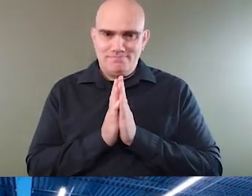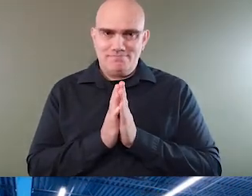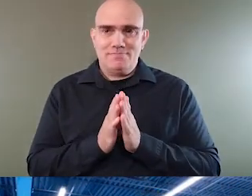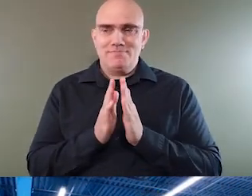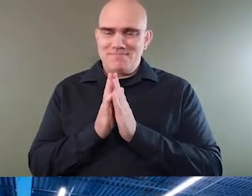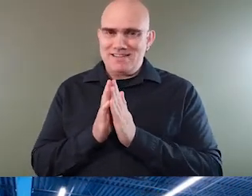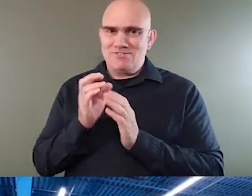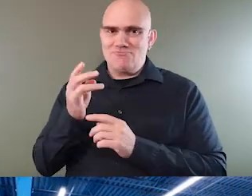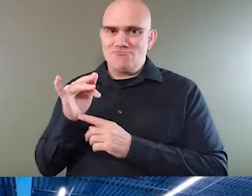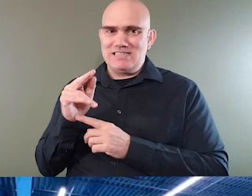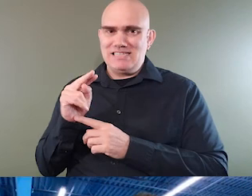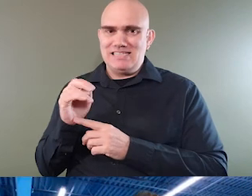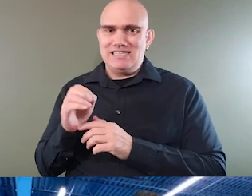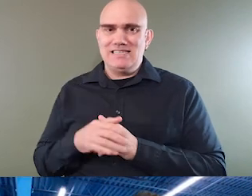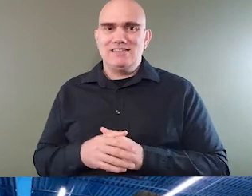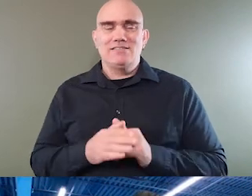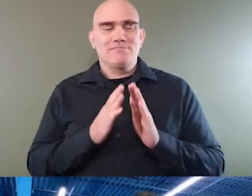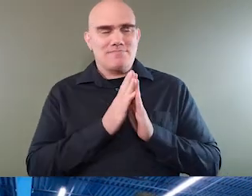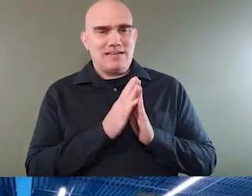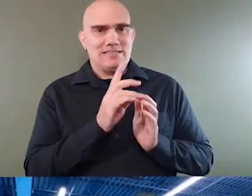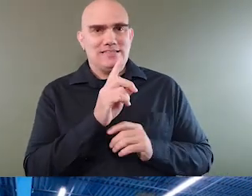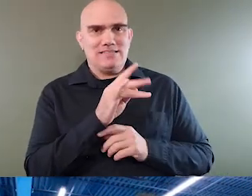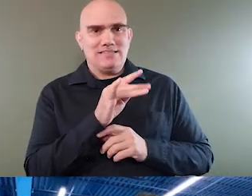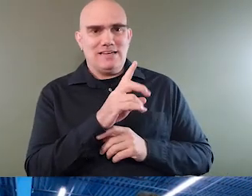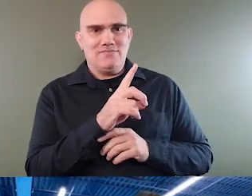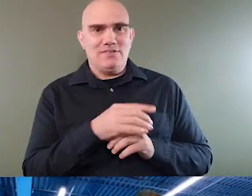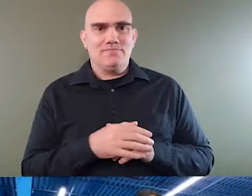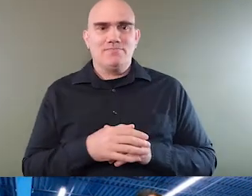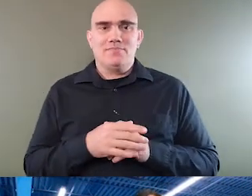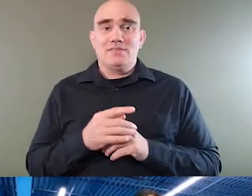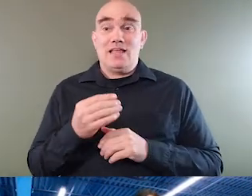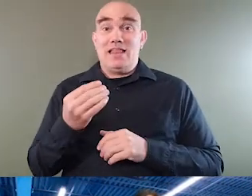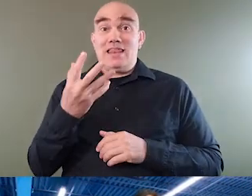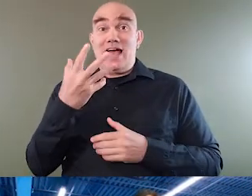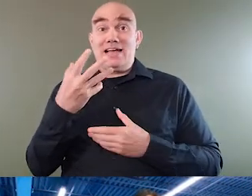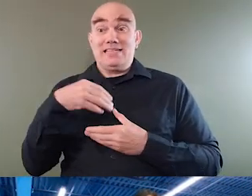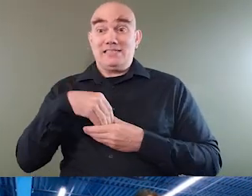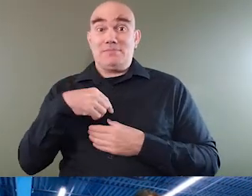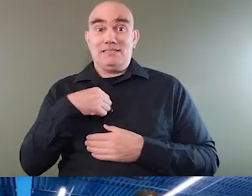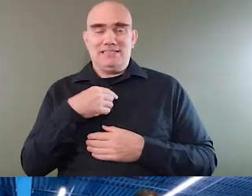Namaste, Christine. Namaste, David. The light in me sees